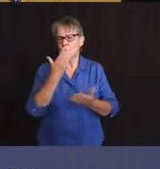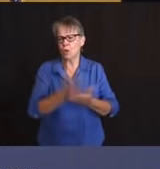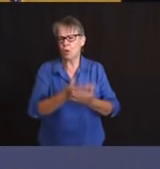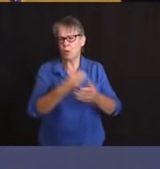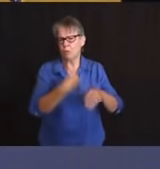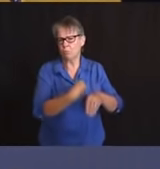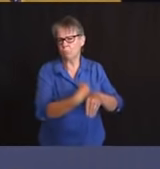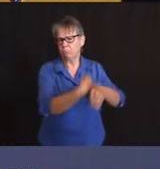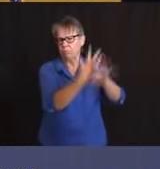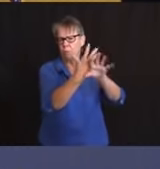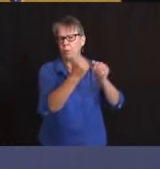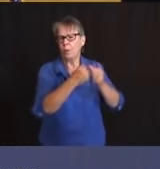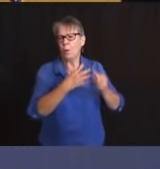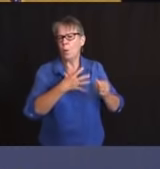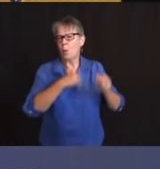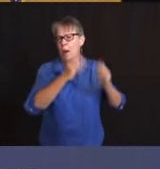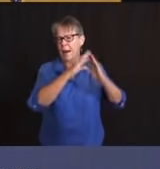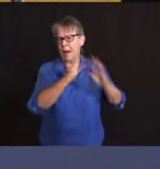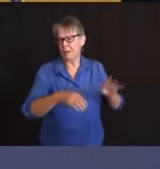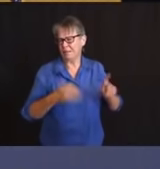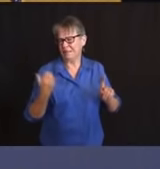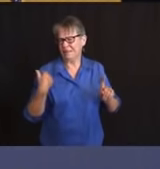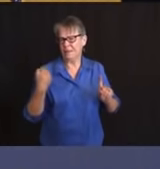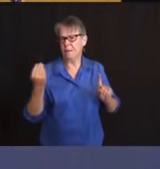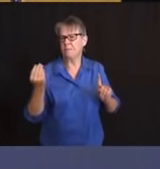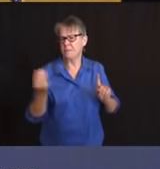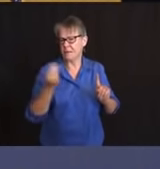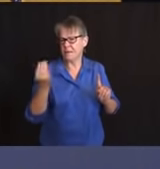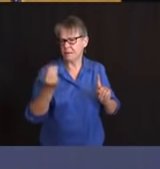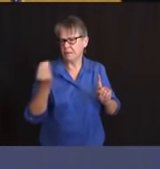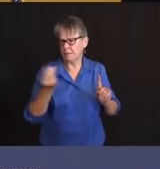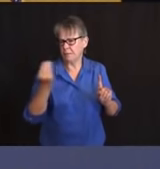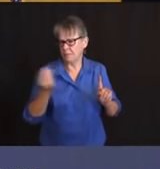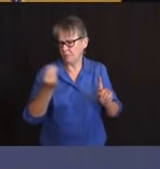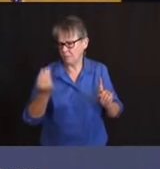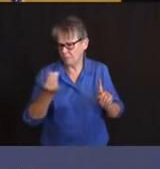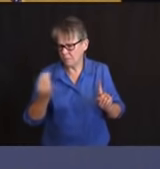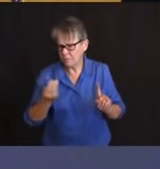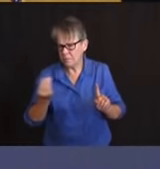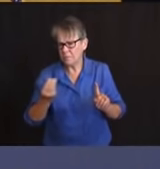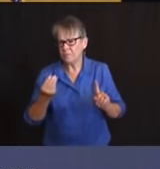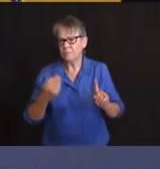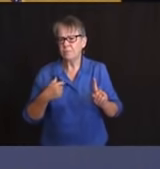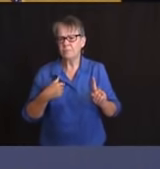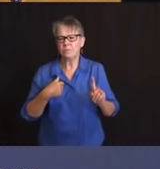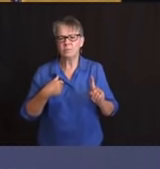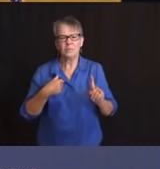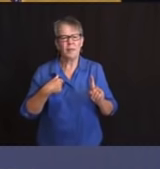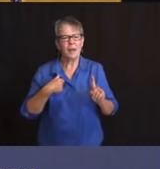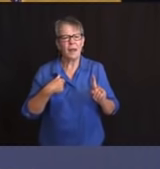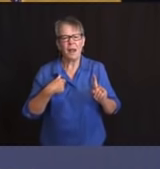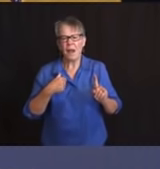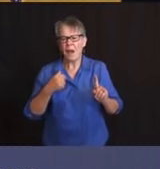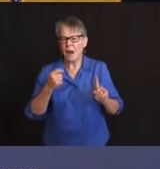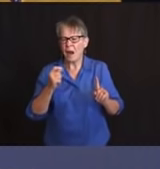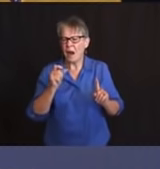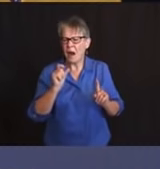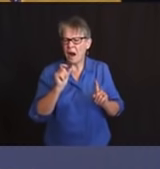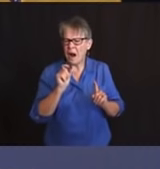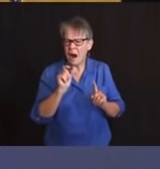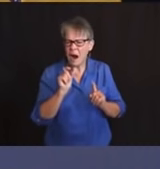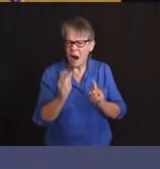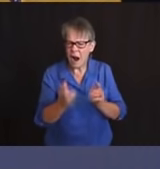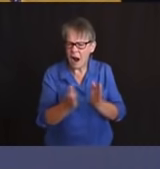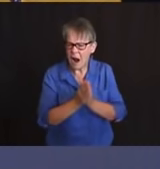So may I ask a call on audible? Ed, I can't see if you've got a mic. Do you have a mic? He's got one of those Wayne Newton